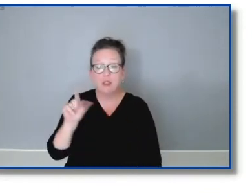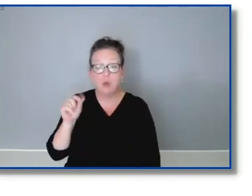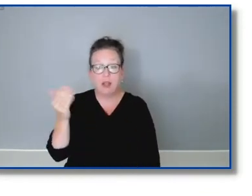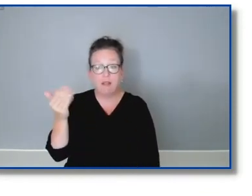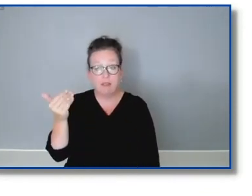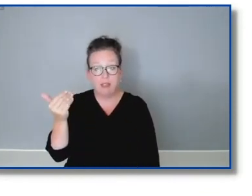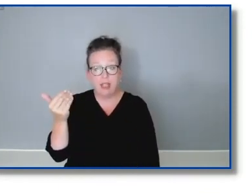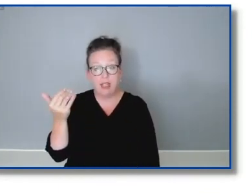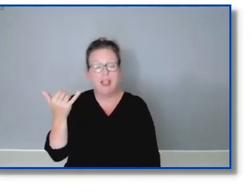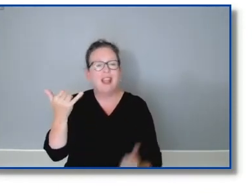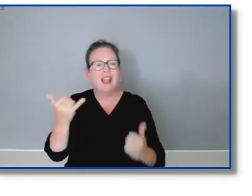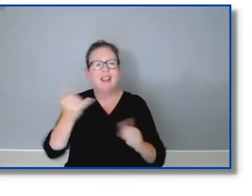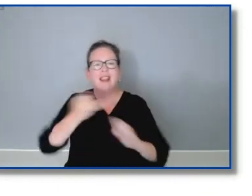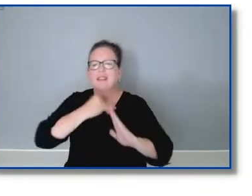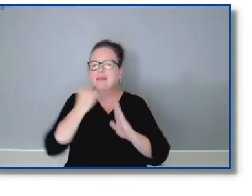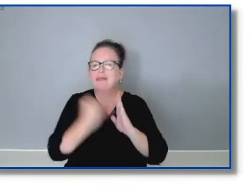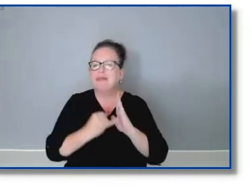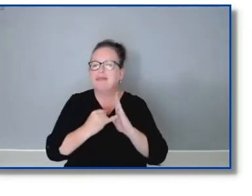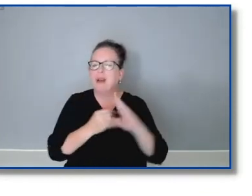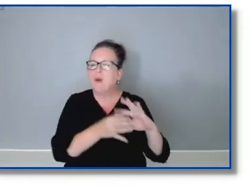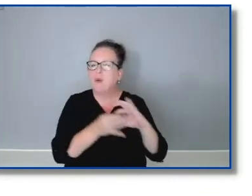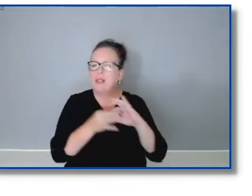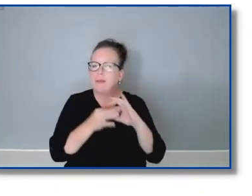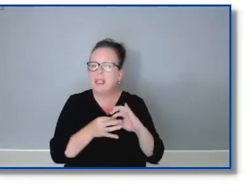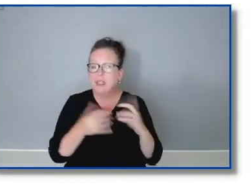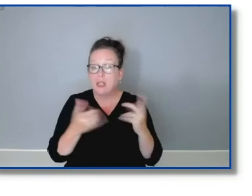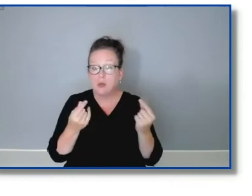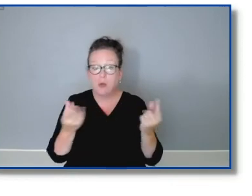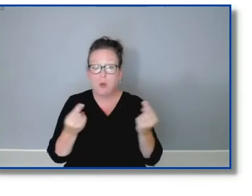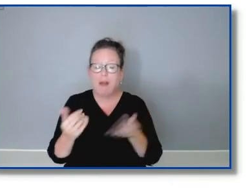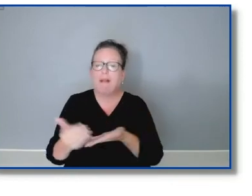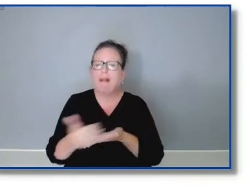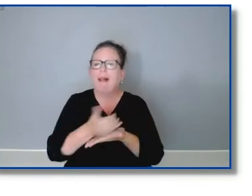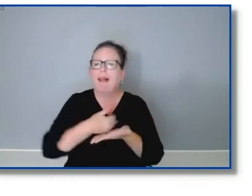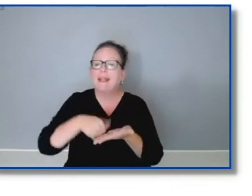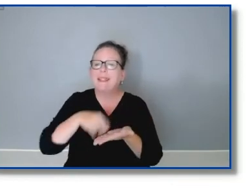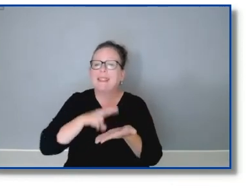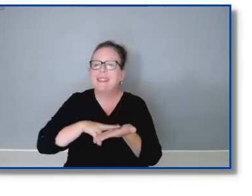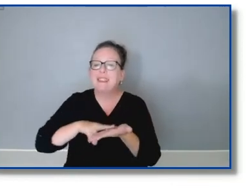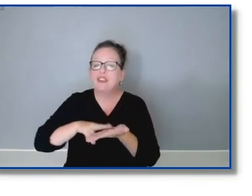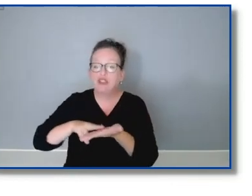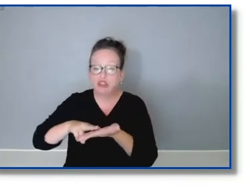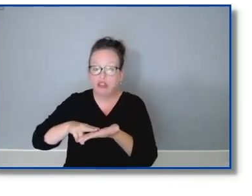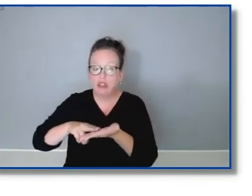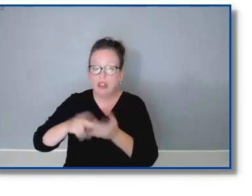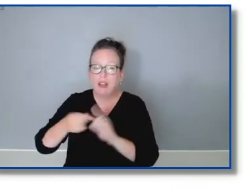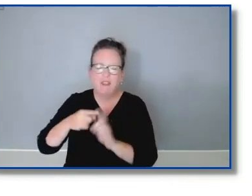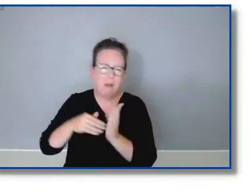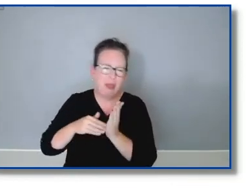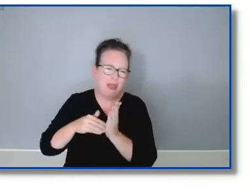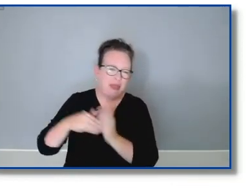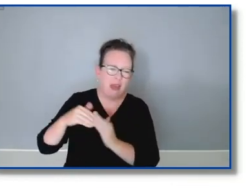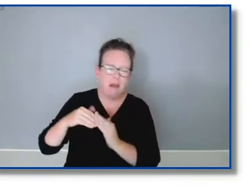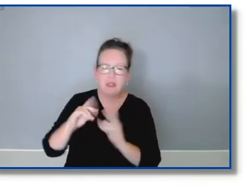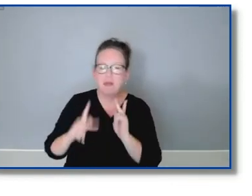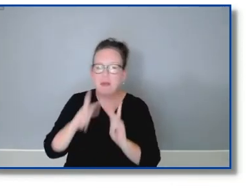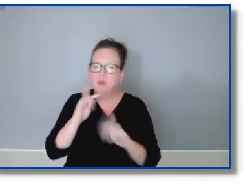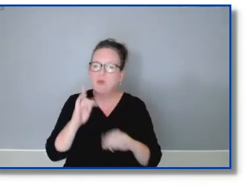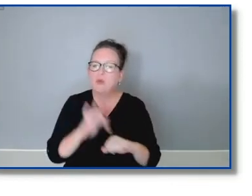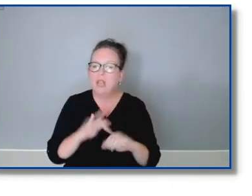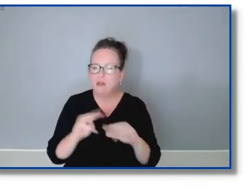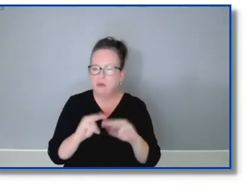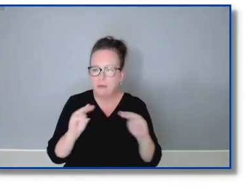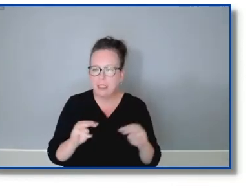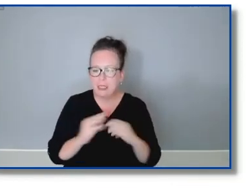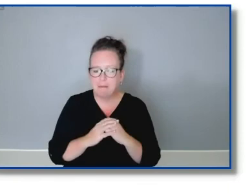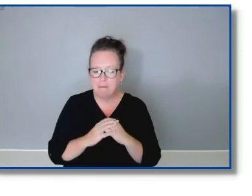iteration was based on collecting signatures of thousands of visitors of the museum. And I was thinking